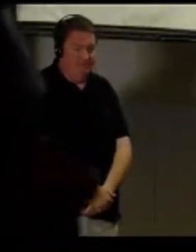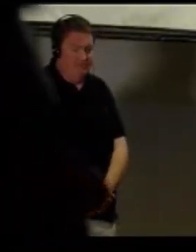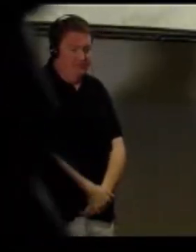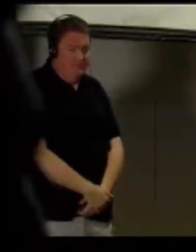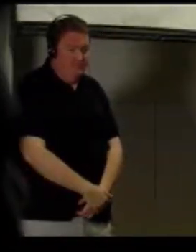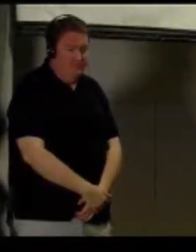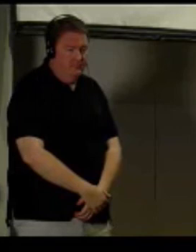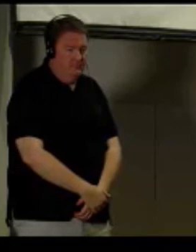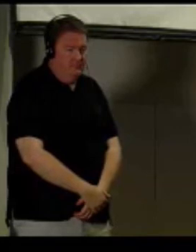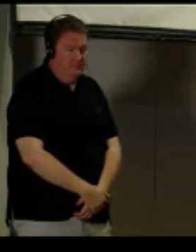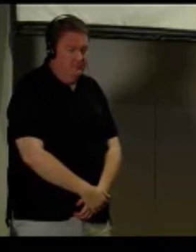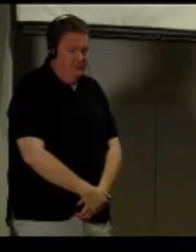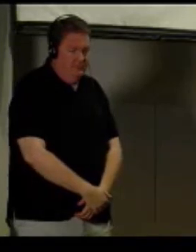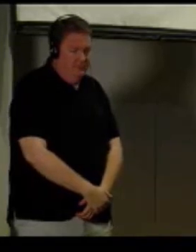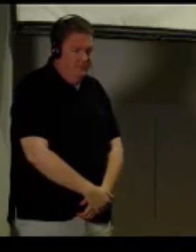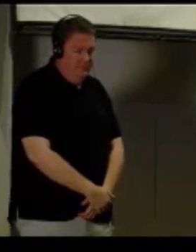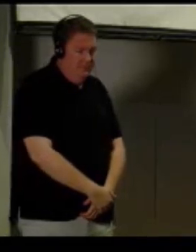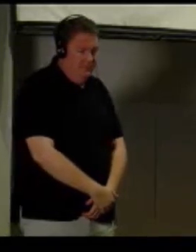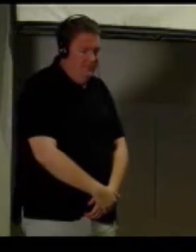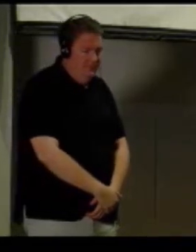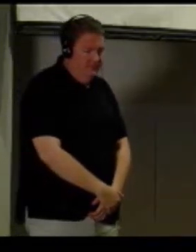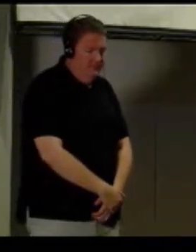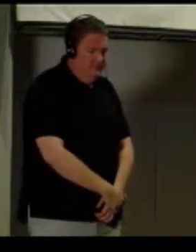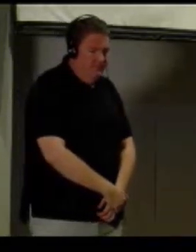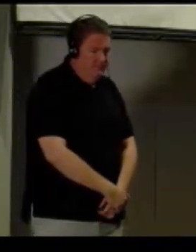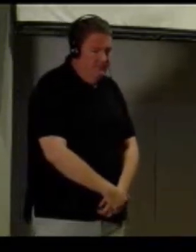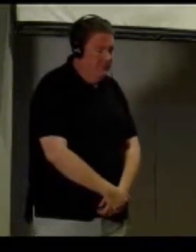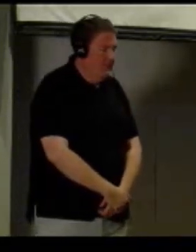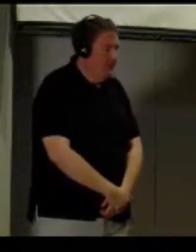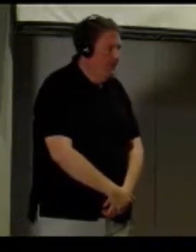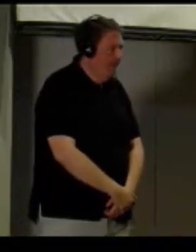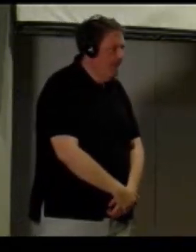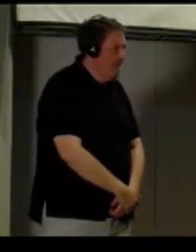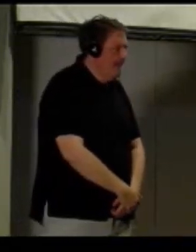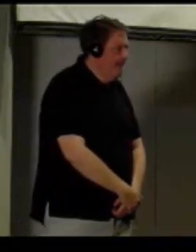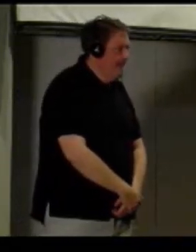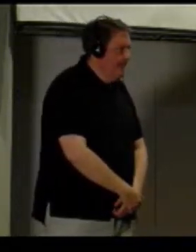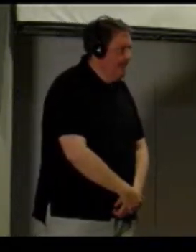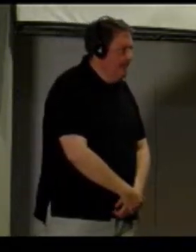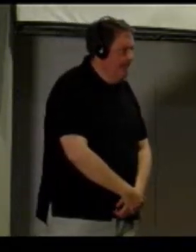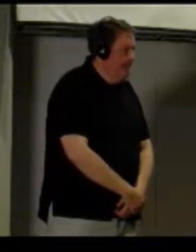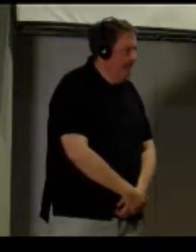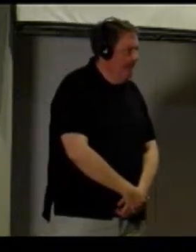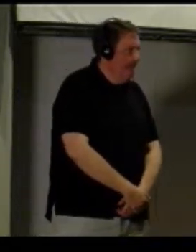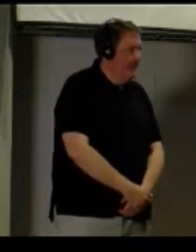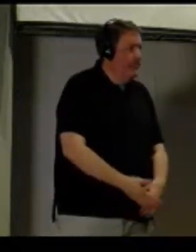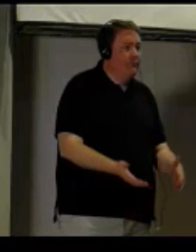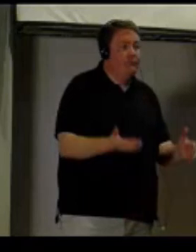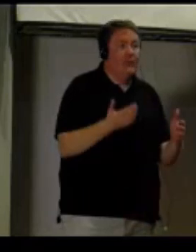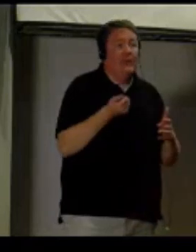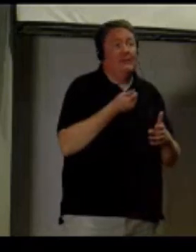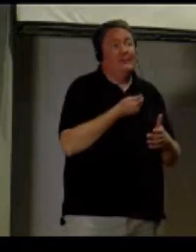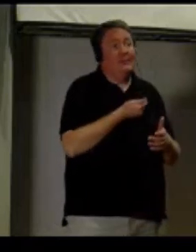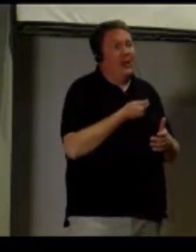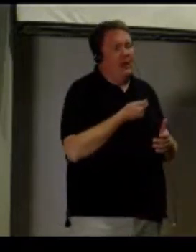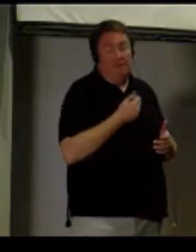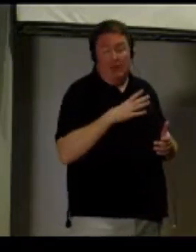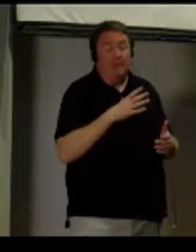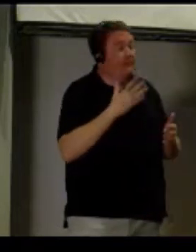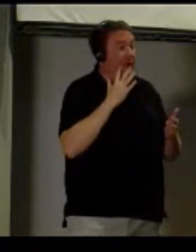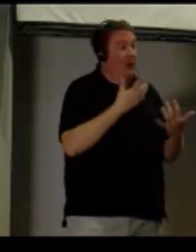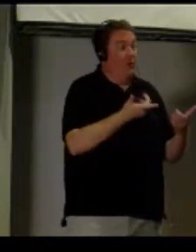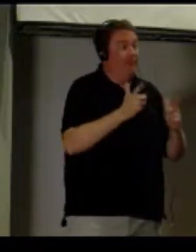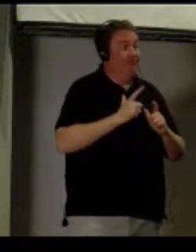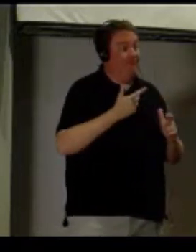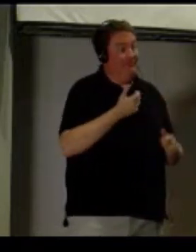Well, let me ask one more question to the group, and I think a number of you touched on this. Once we get